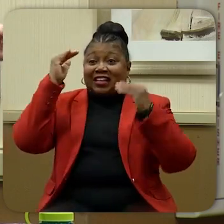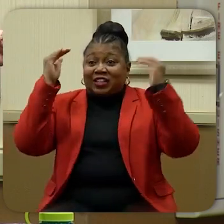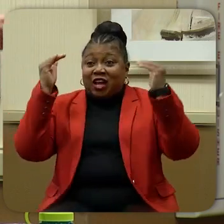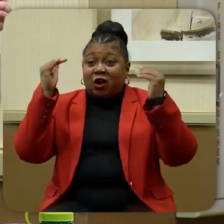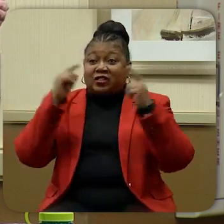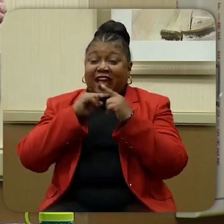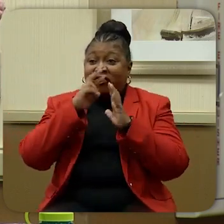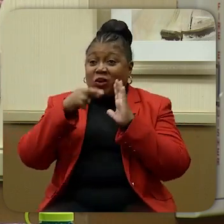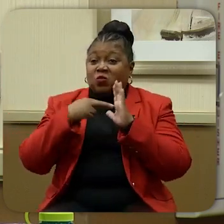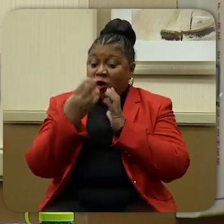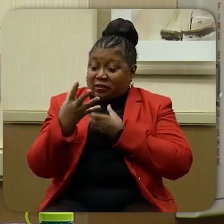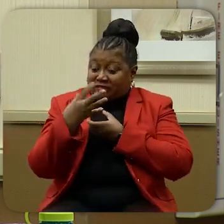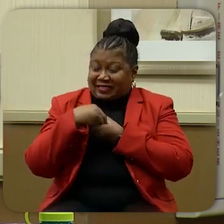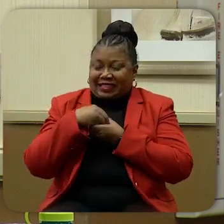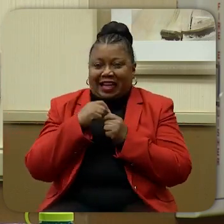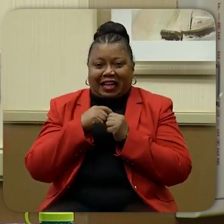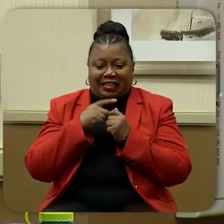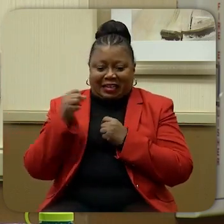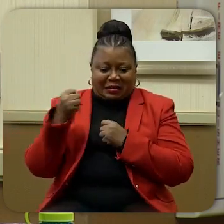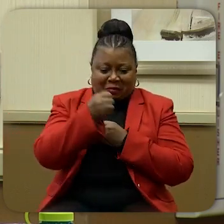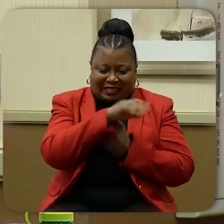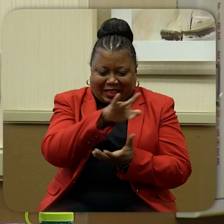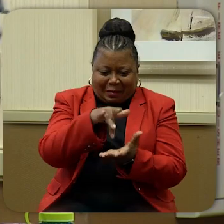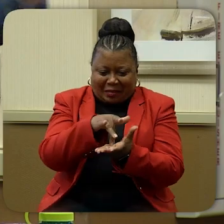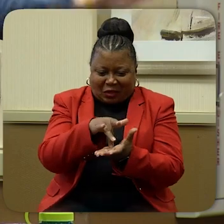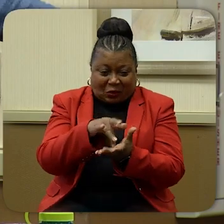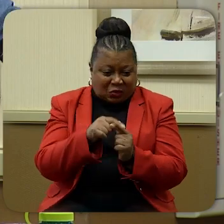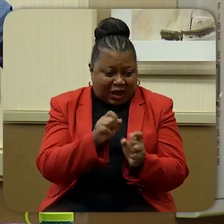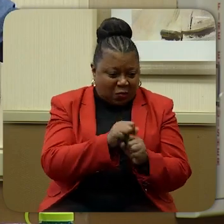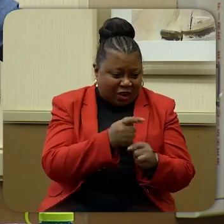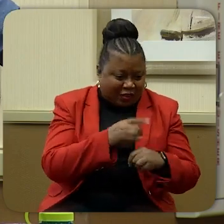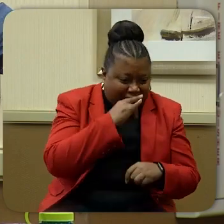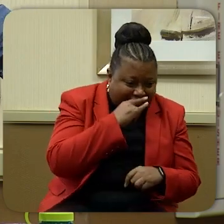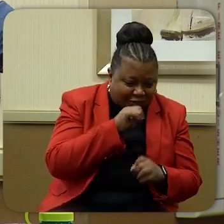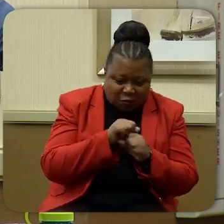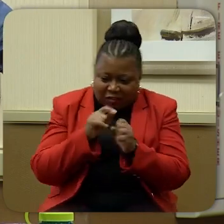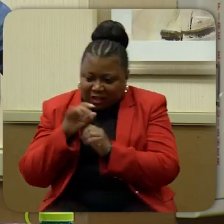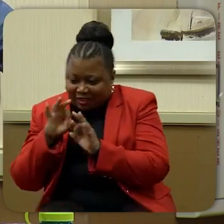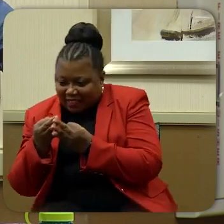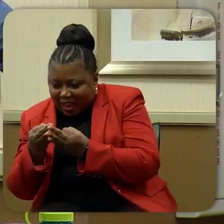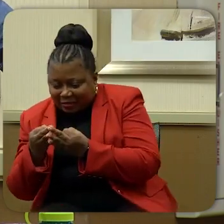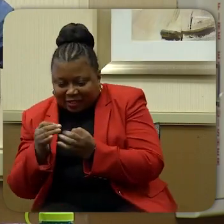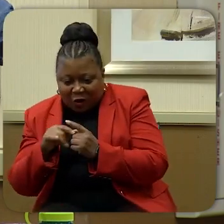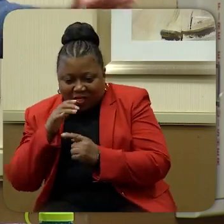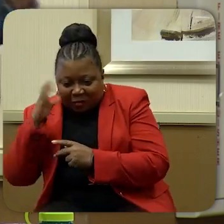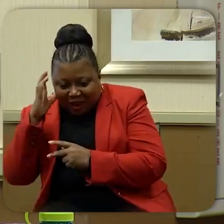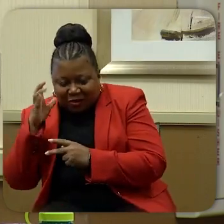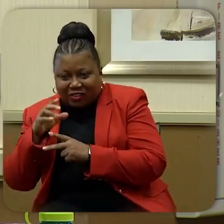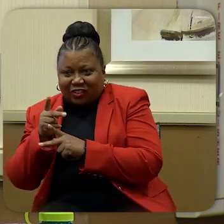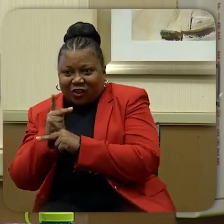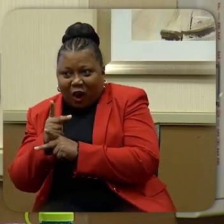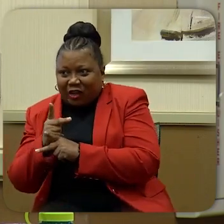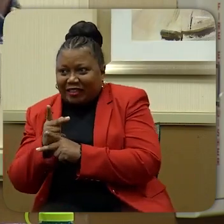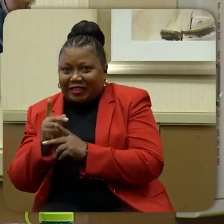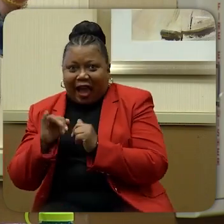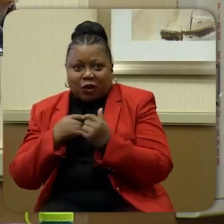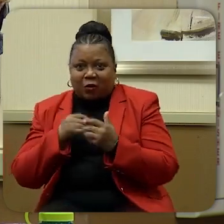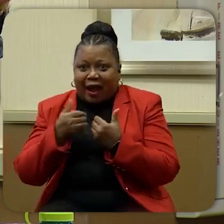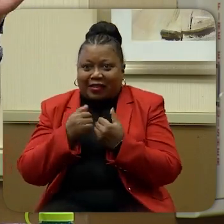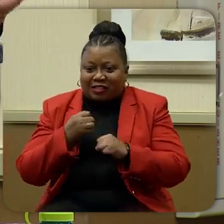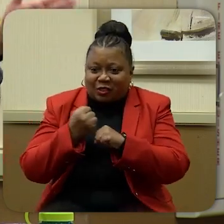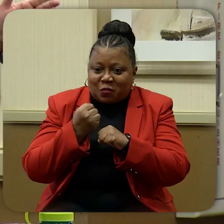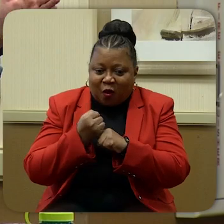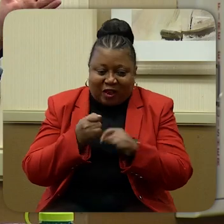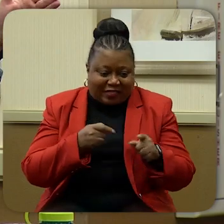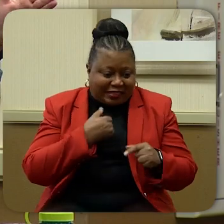in the roles that we're in kind of get placed in the middle sometimes. Do I work for the kid, or do I work for their parent or the guardian? Or how do I